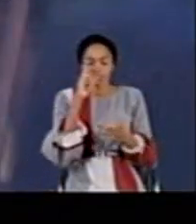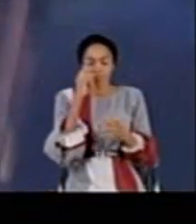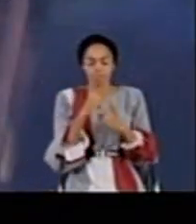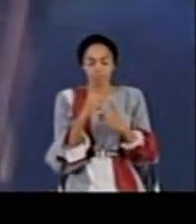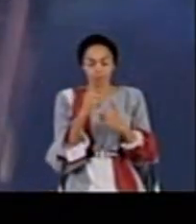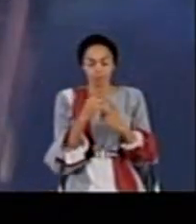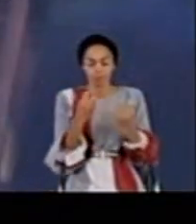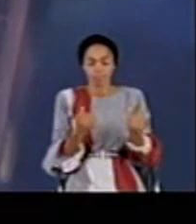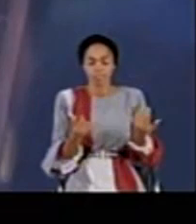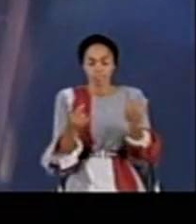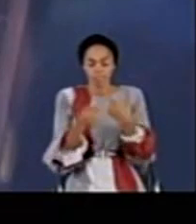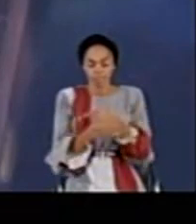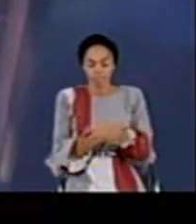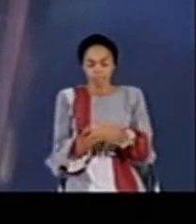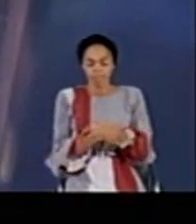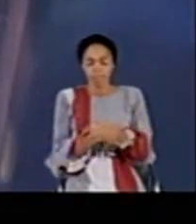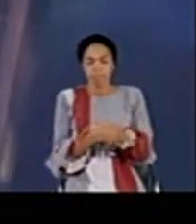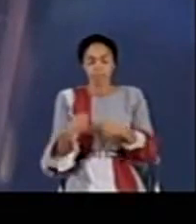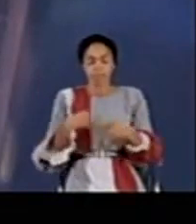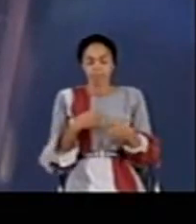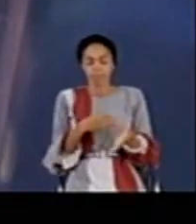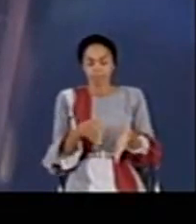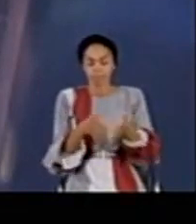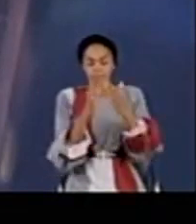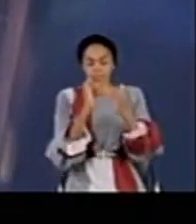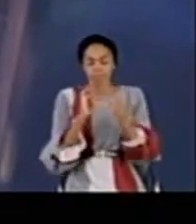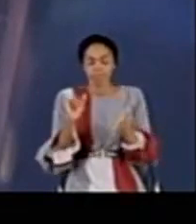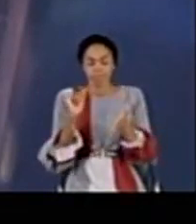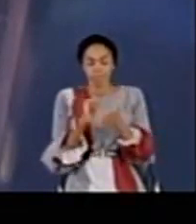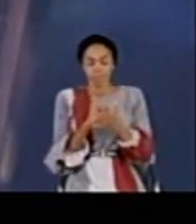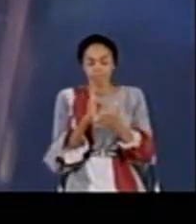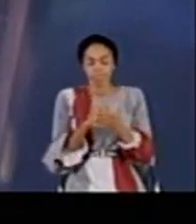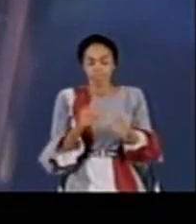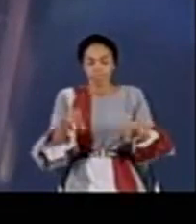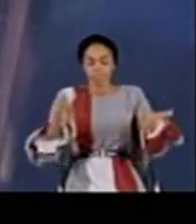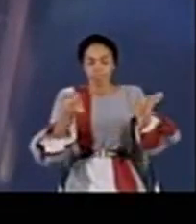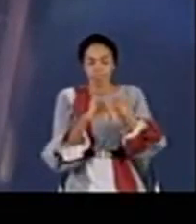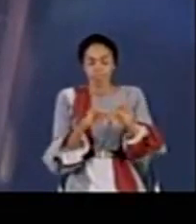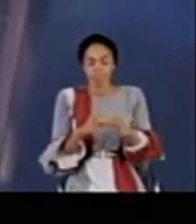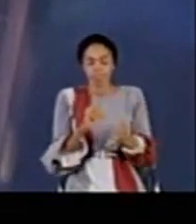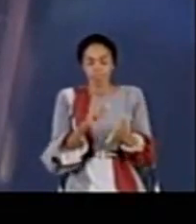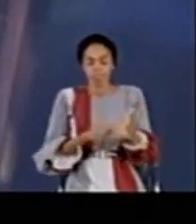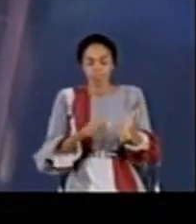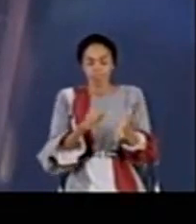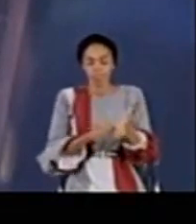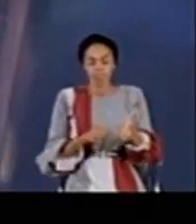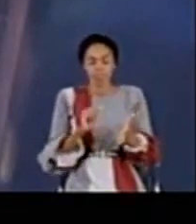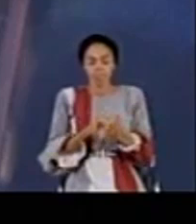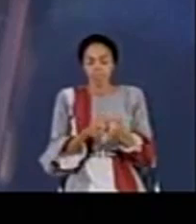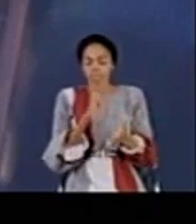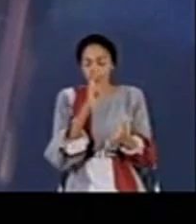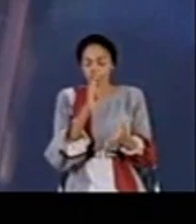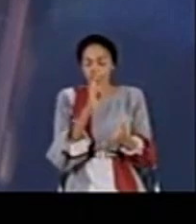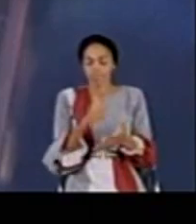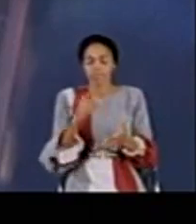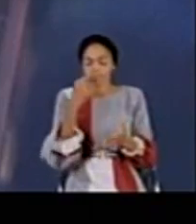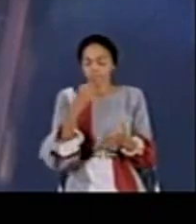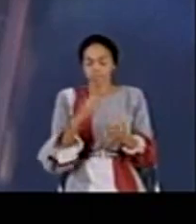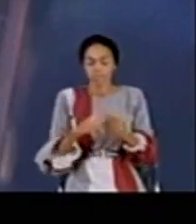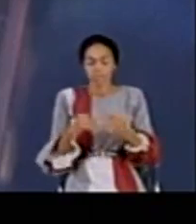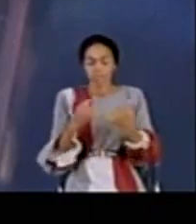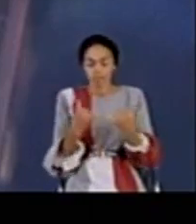today. We're asking that relevant passages that really speak to our present needs and